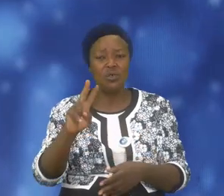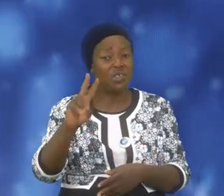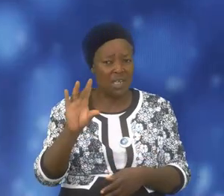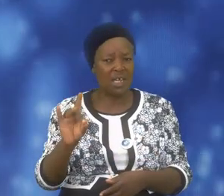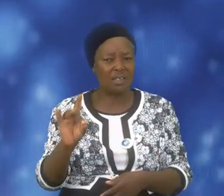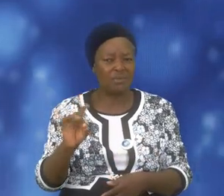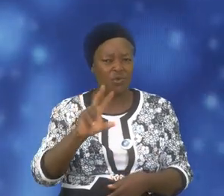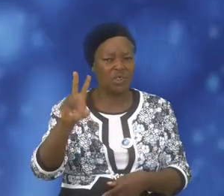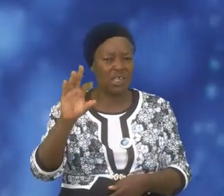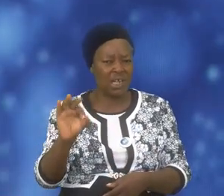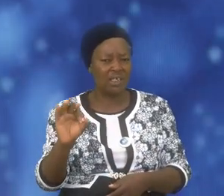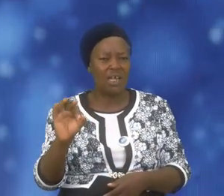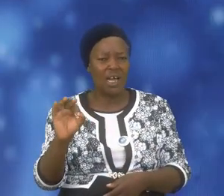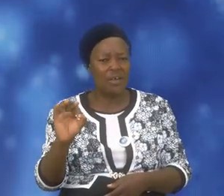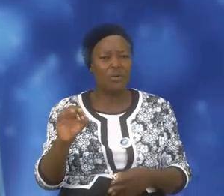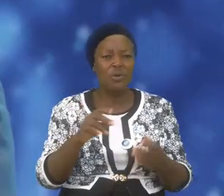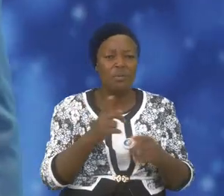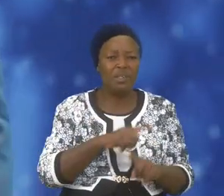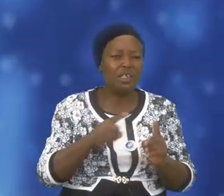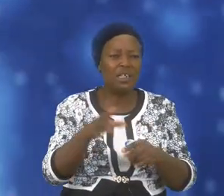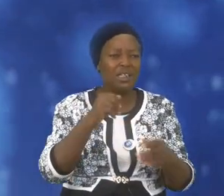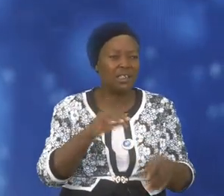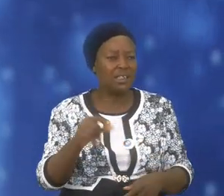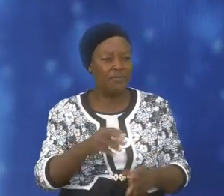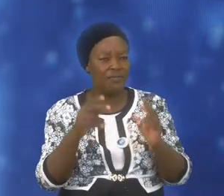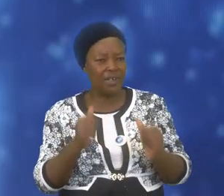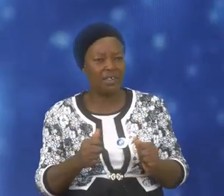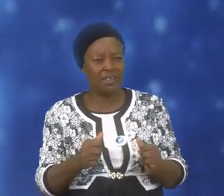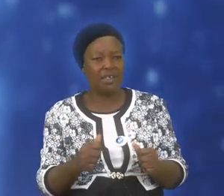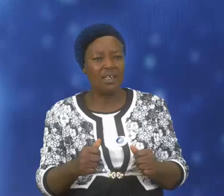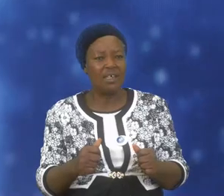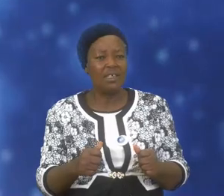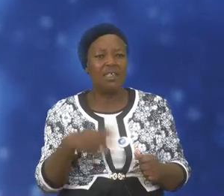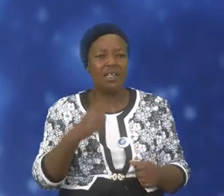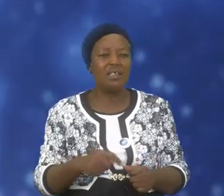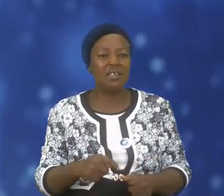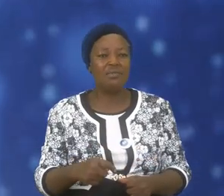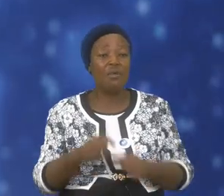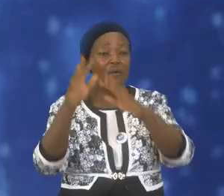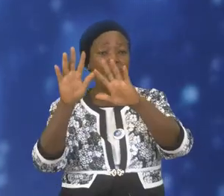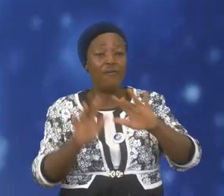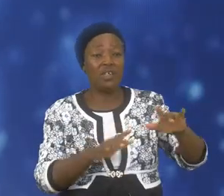was dried up. Solution came for a